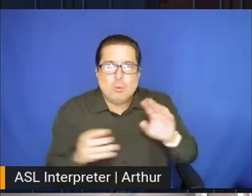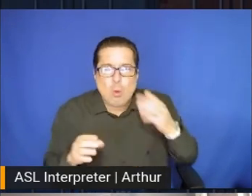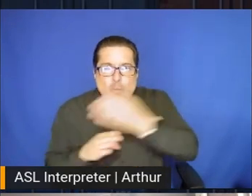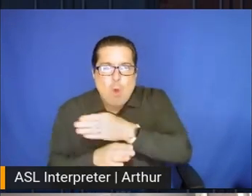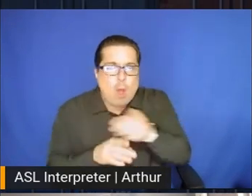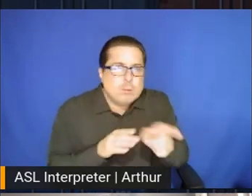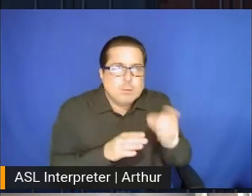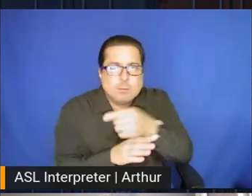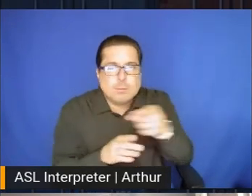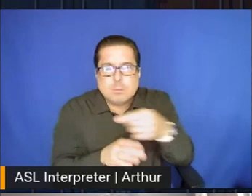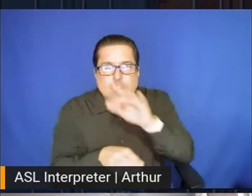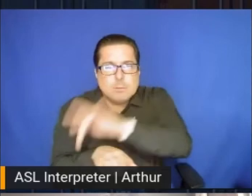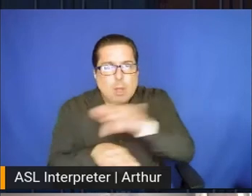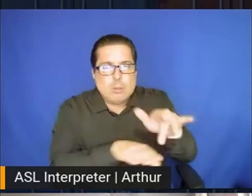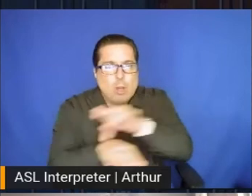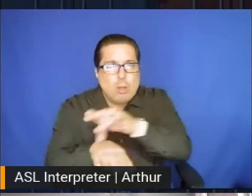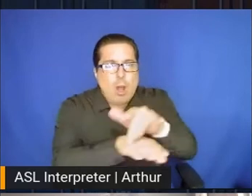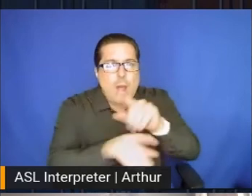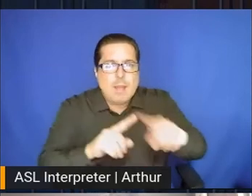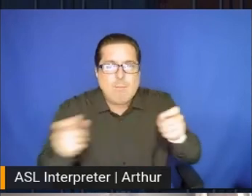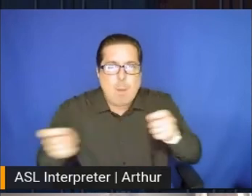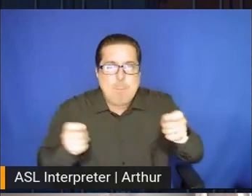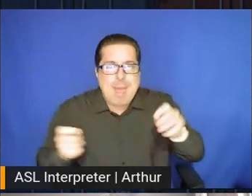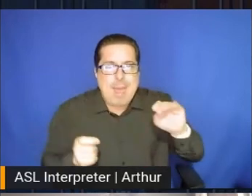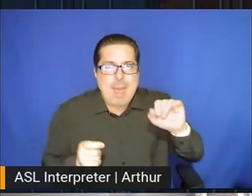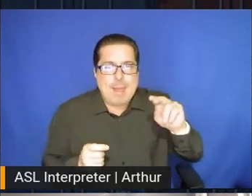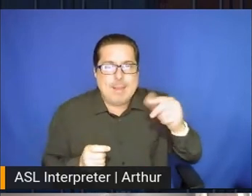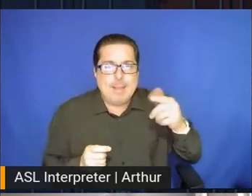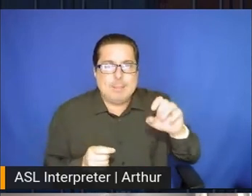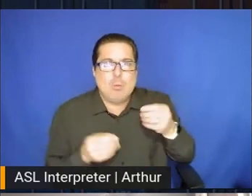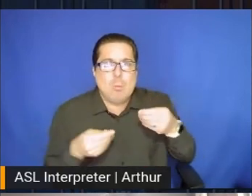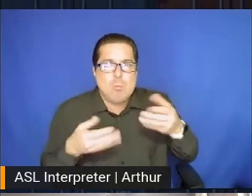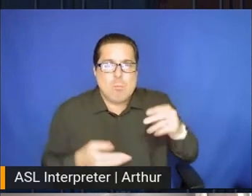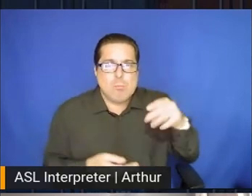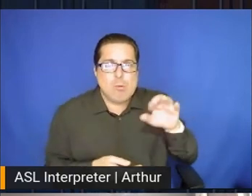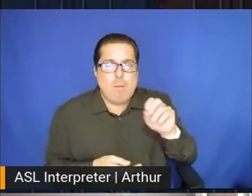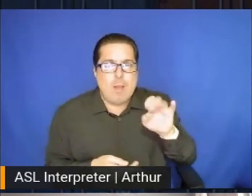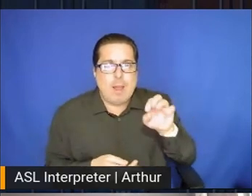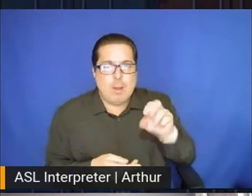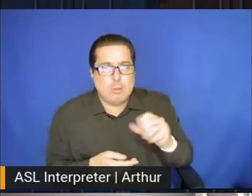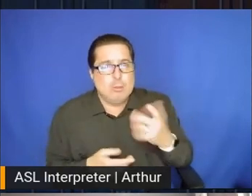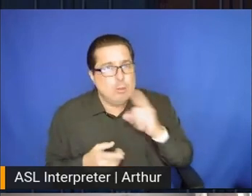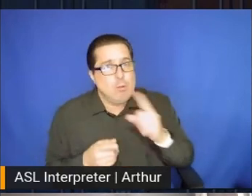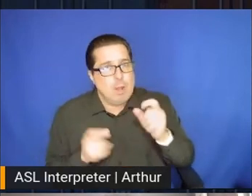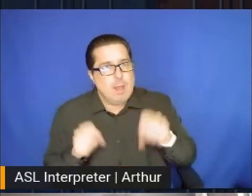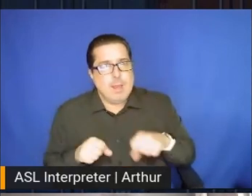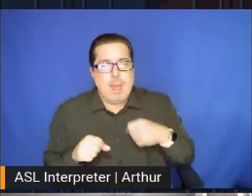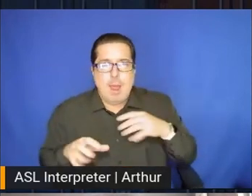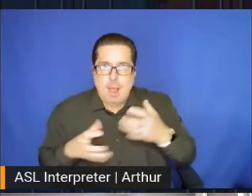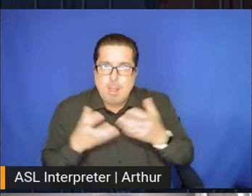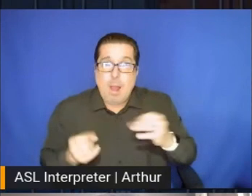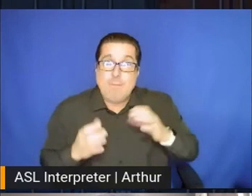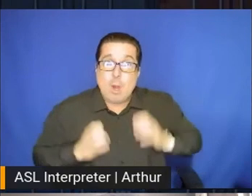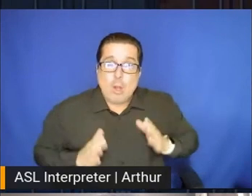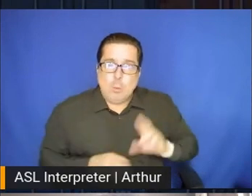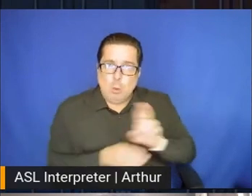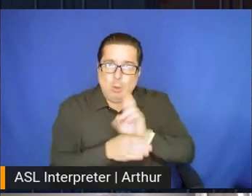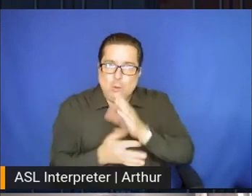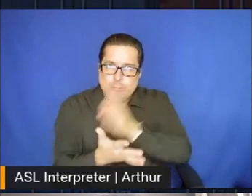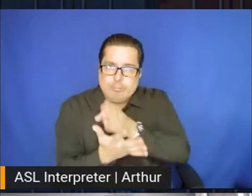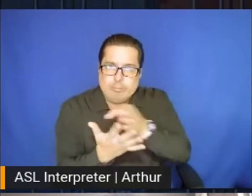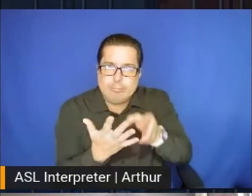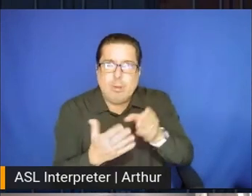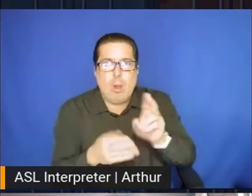providers. So, and we are excited that a lot of our customers are using this for production